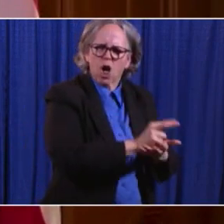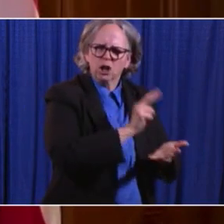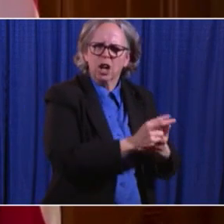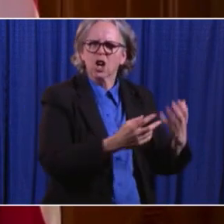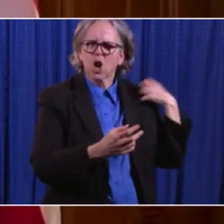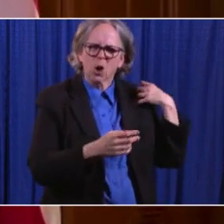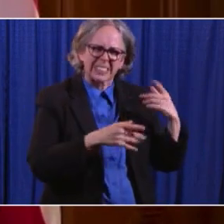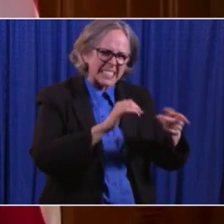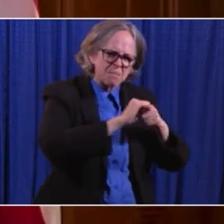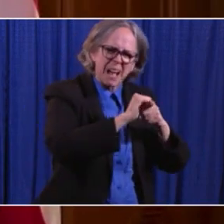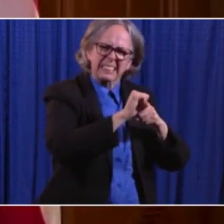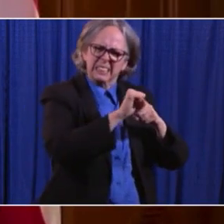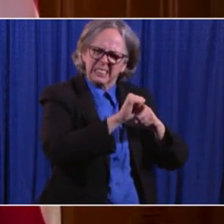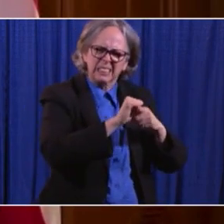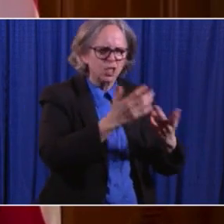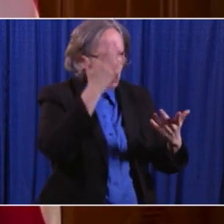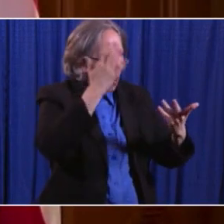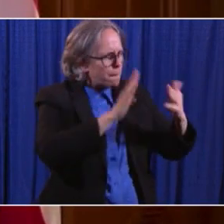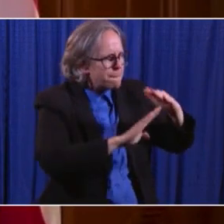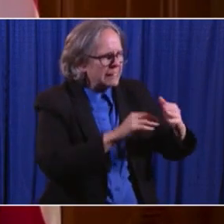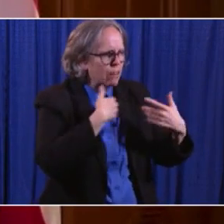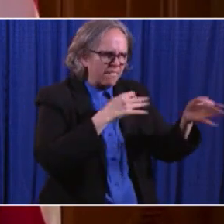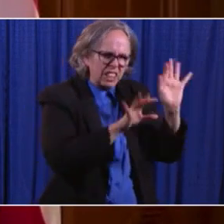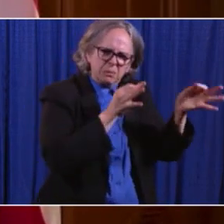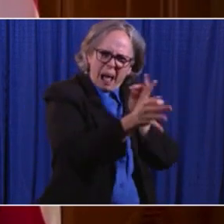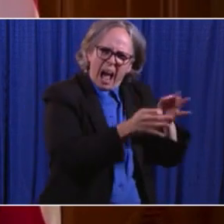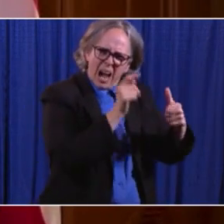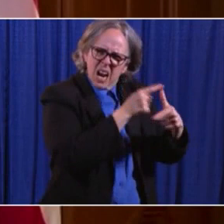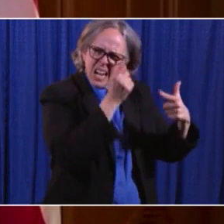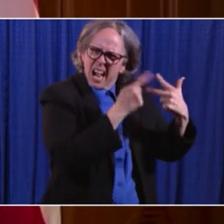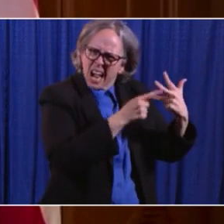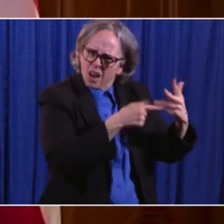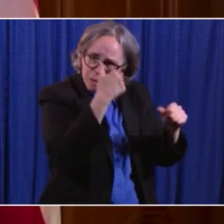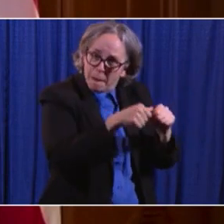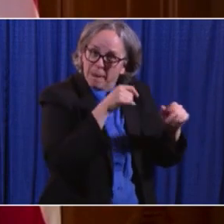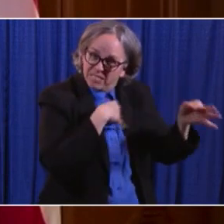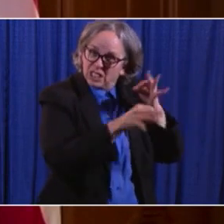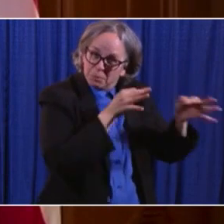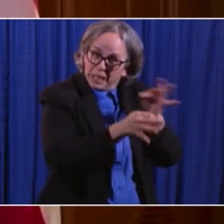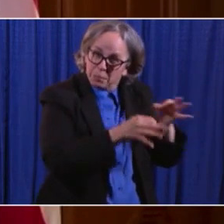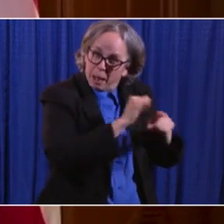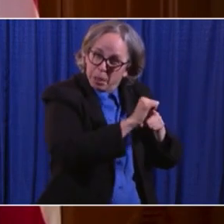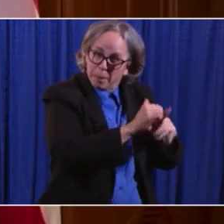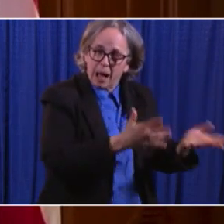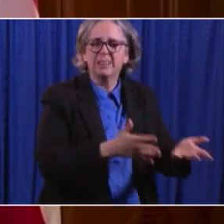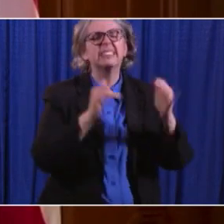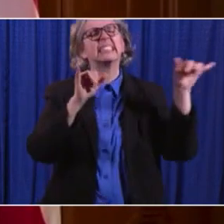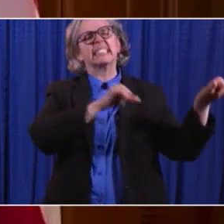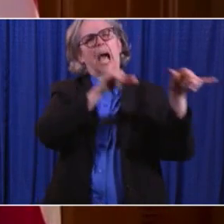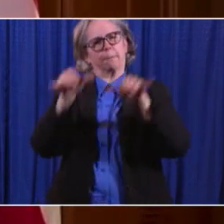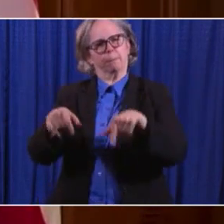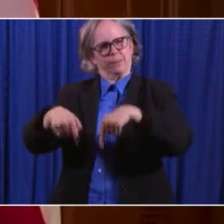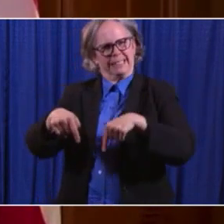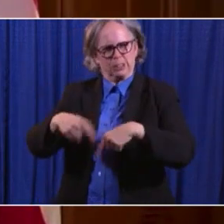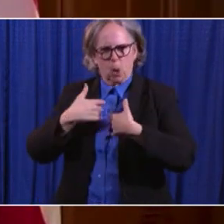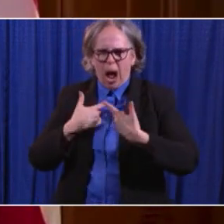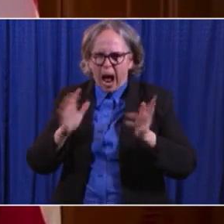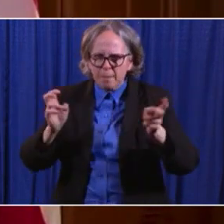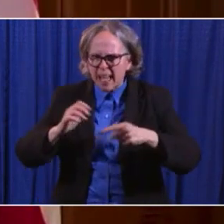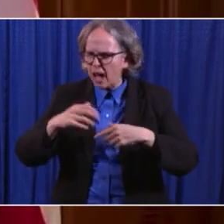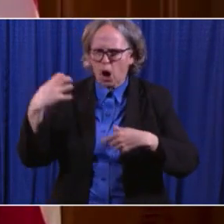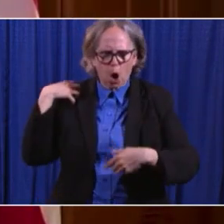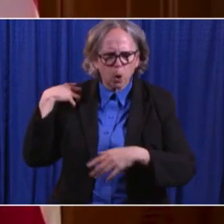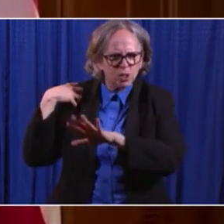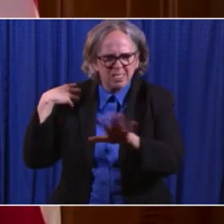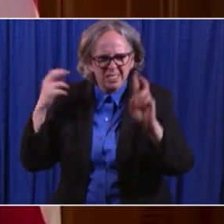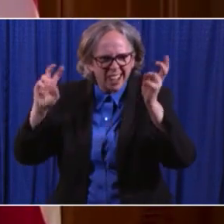so I don't mean that I'm the coach, but the point is it's the guidance, and the guidance has to